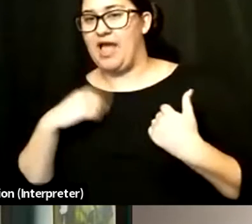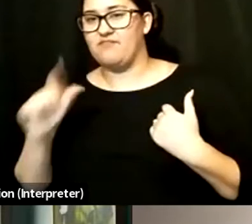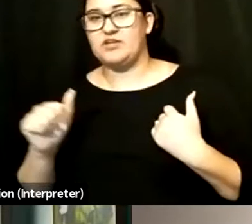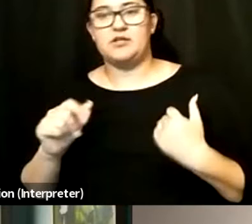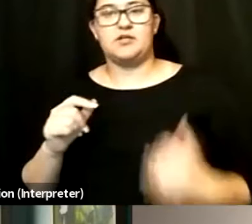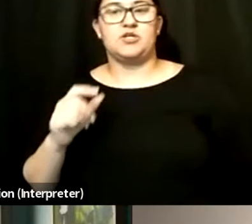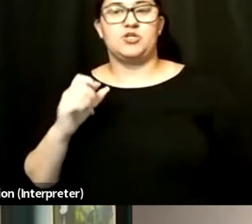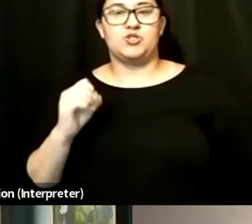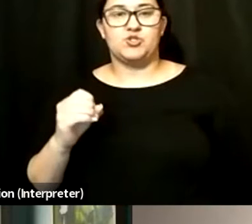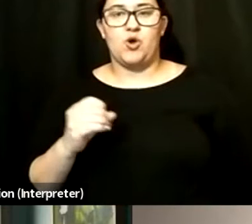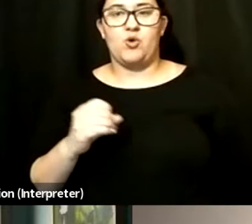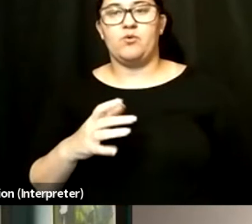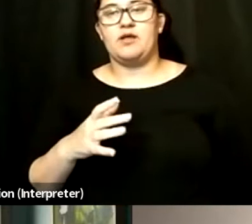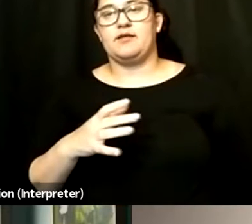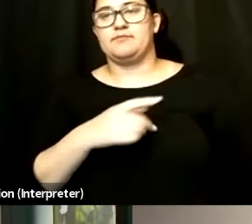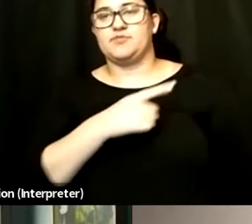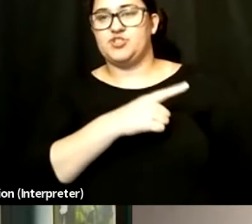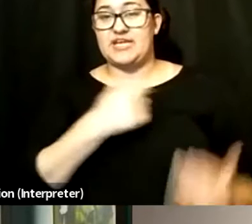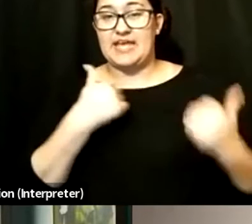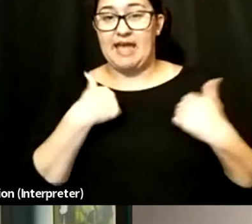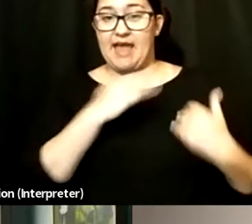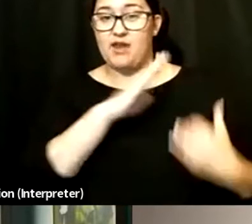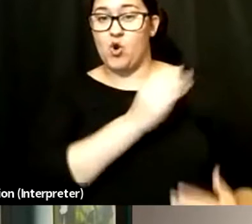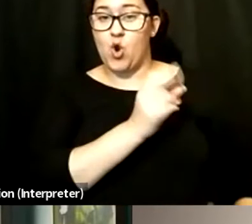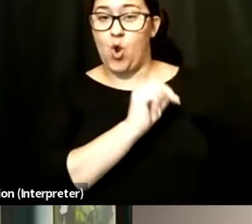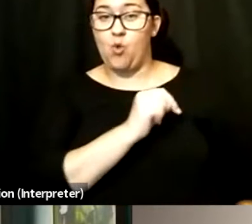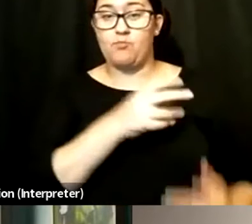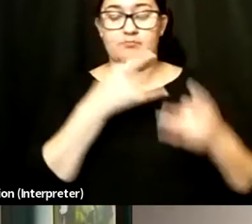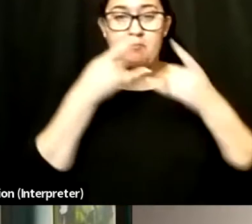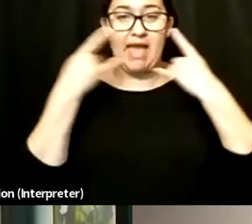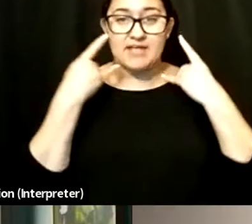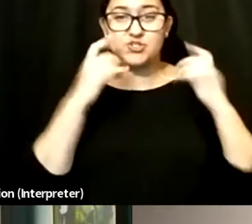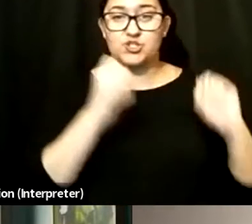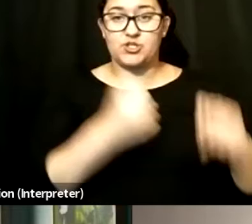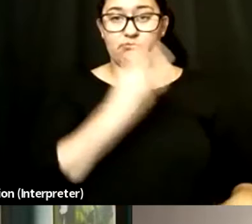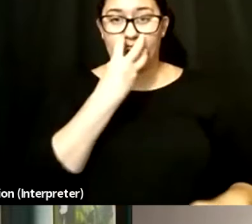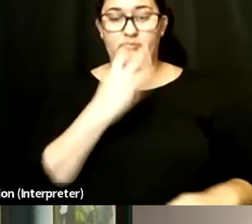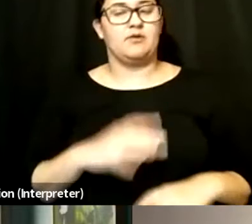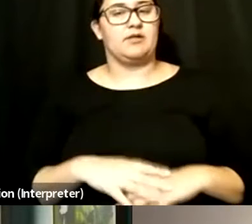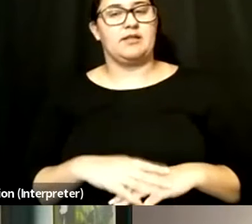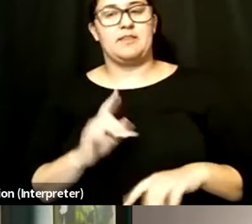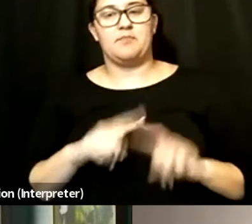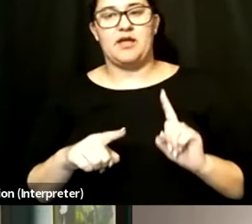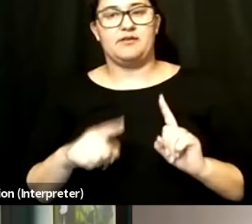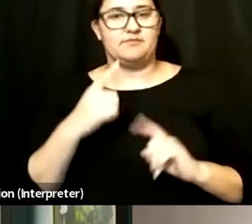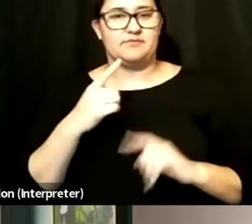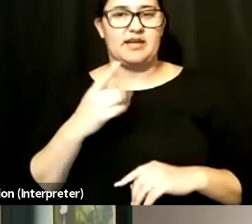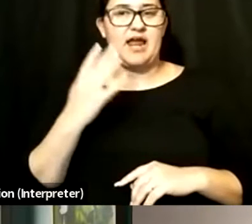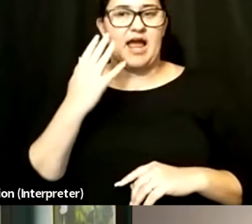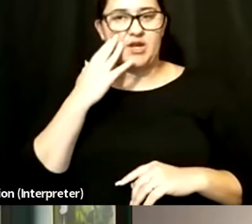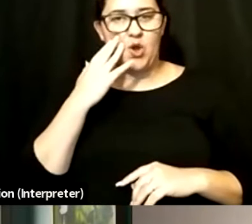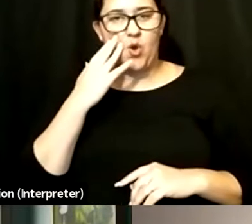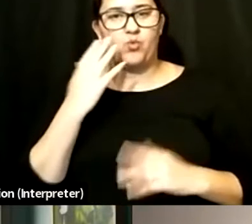So she had her own messages of ableism, as do other parents who have children with disabilities. And that's something